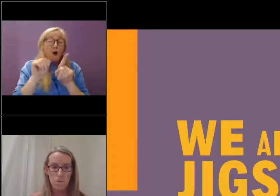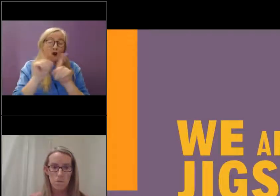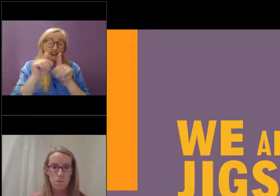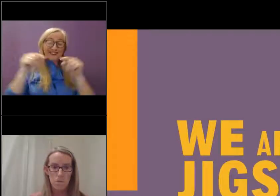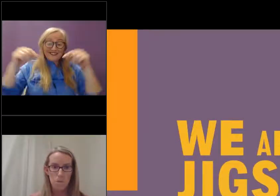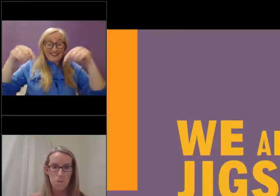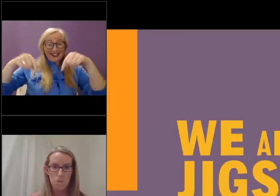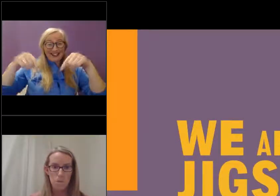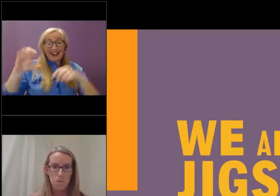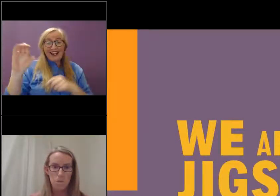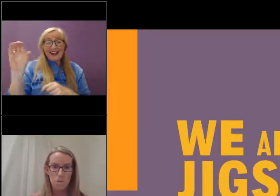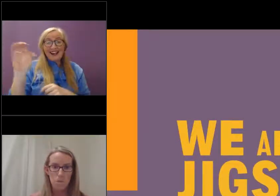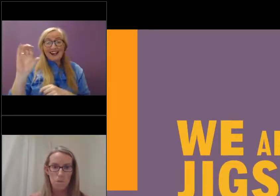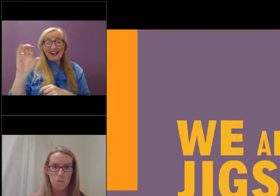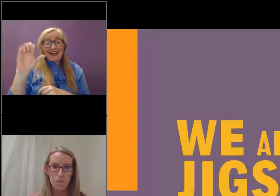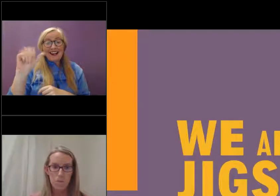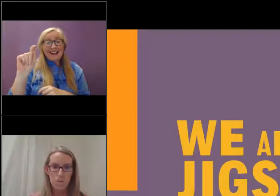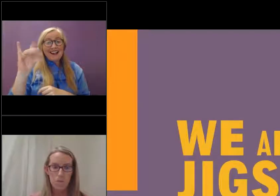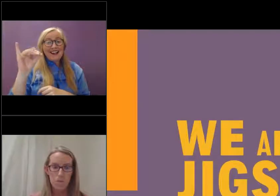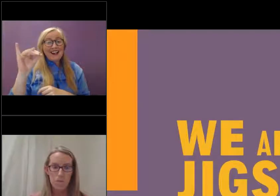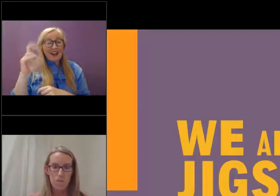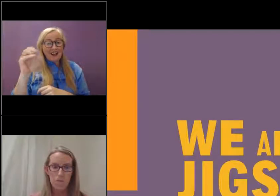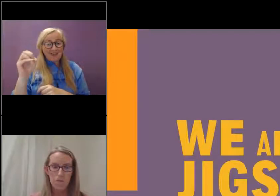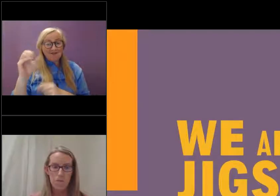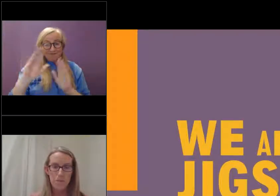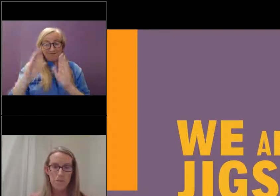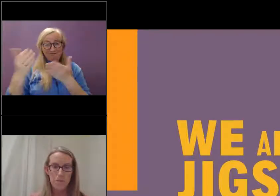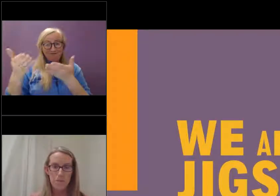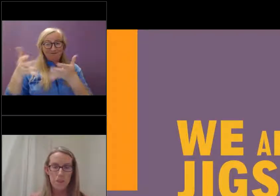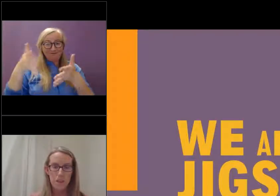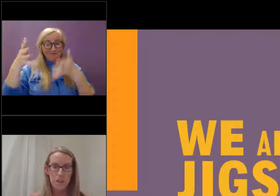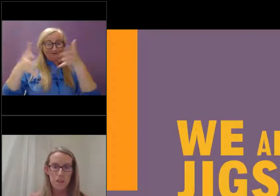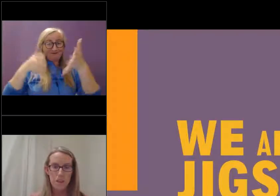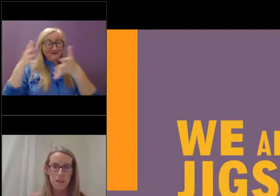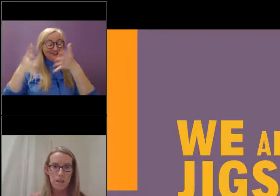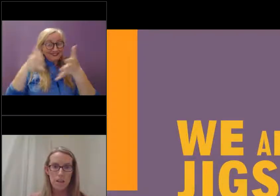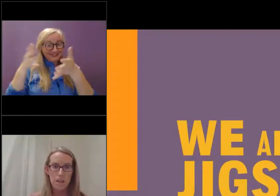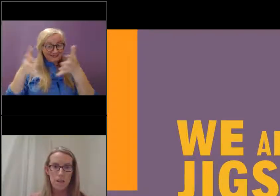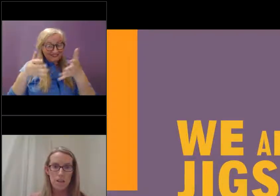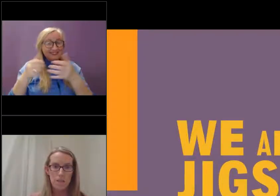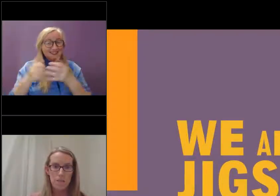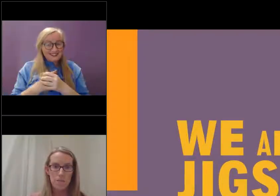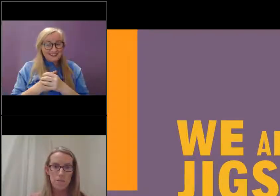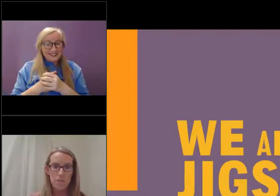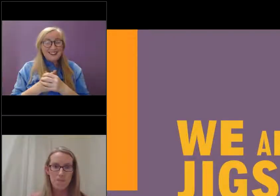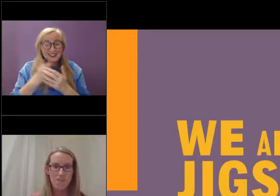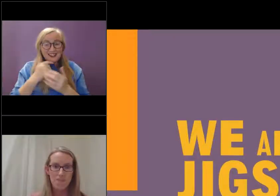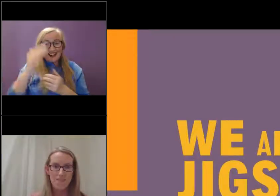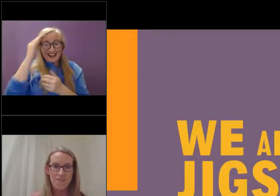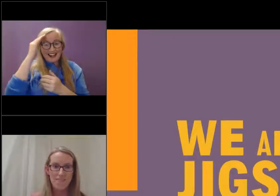as well offering sign language. Catherine would like to say hello there.